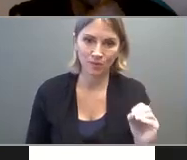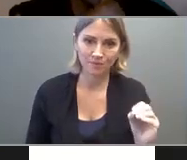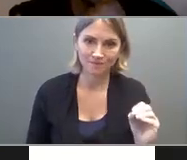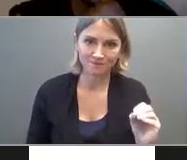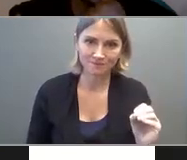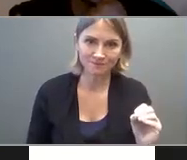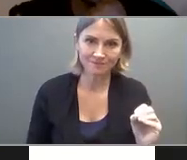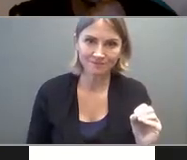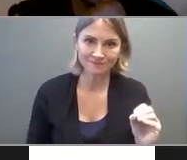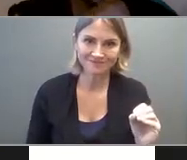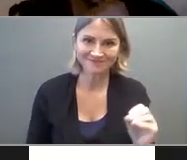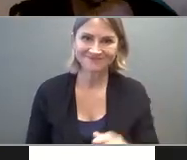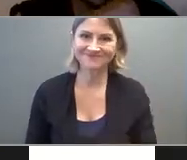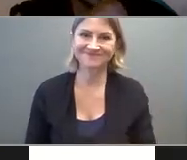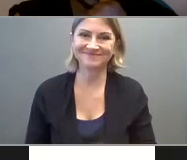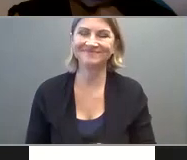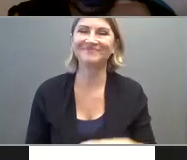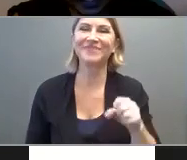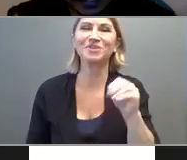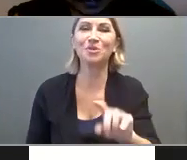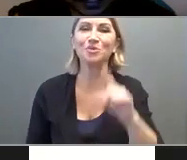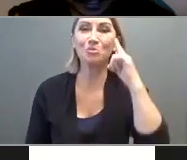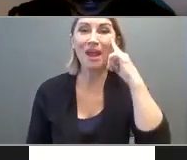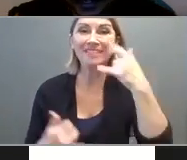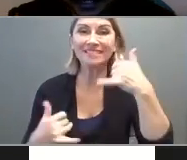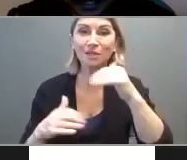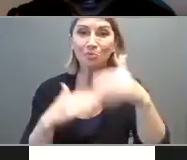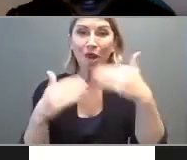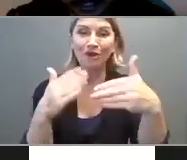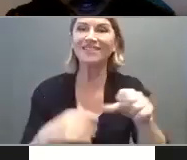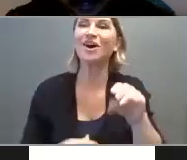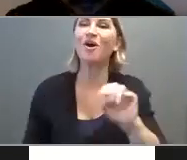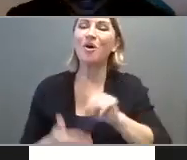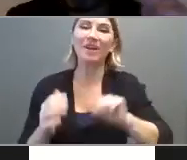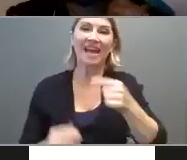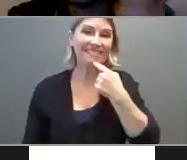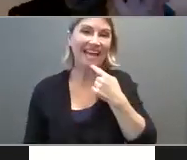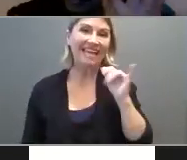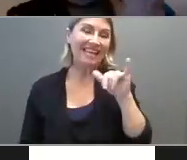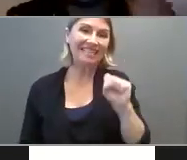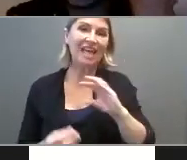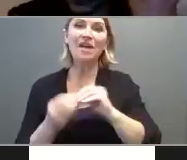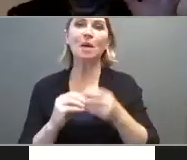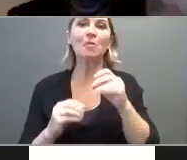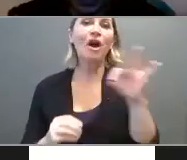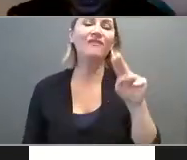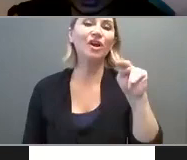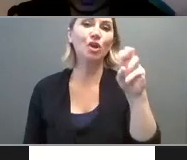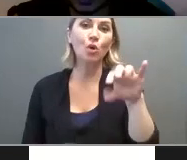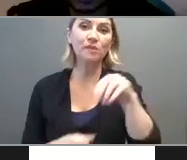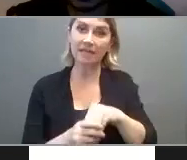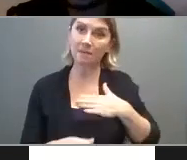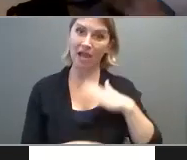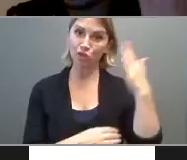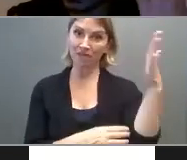your brain is still in progress. So essentially what I said is essentially the number of nodes in my tree